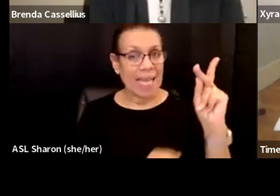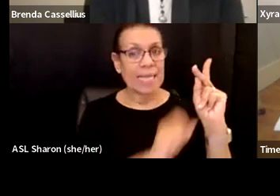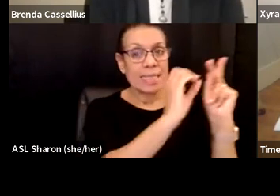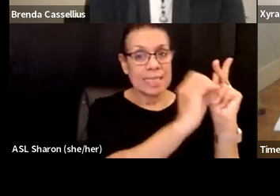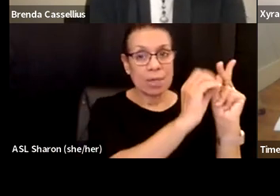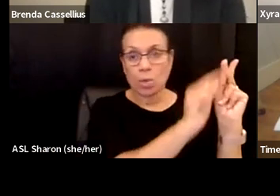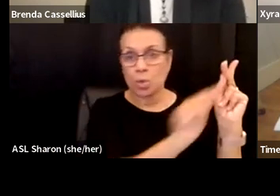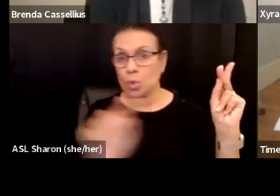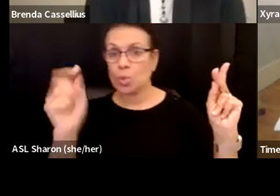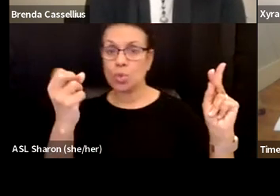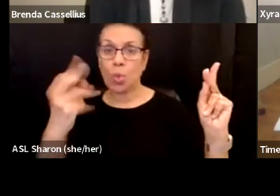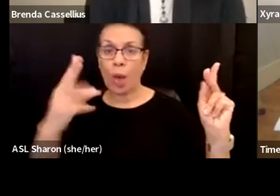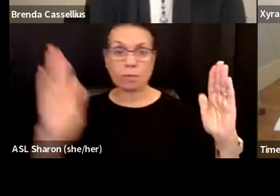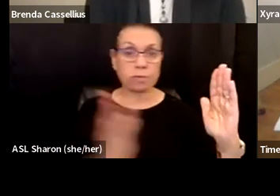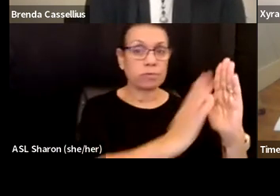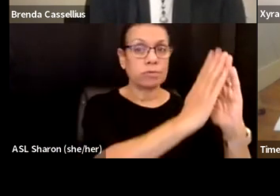grade